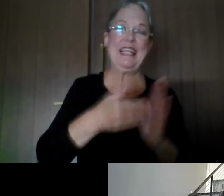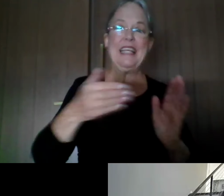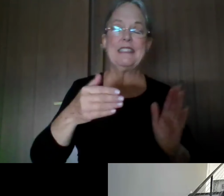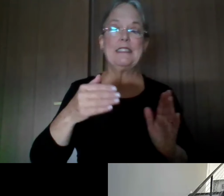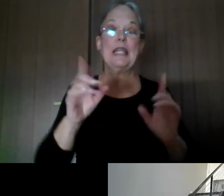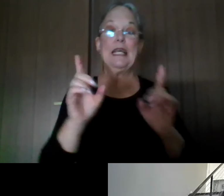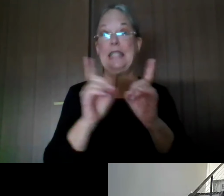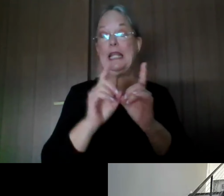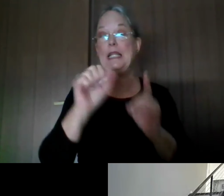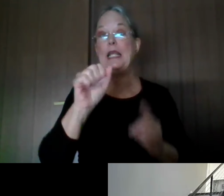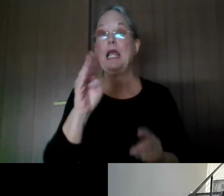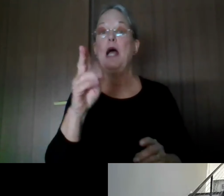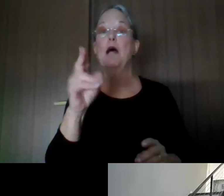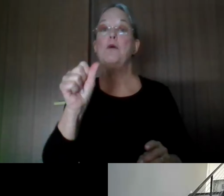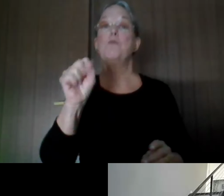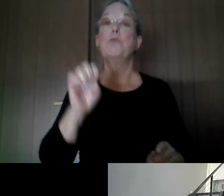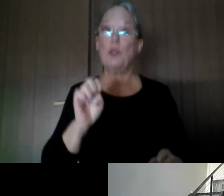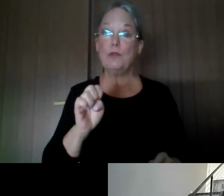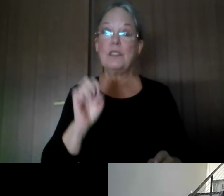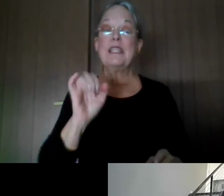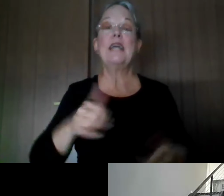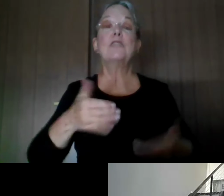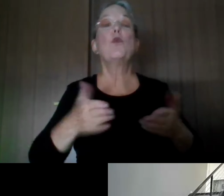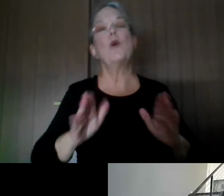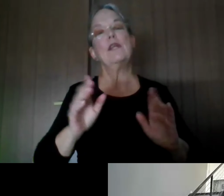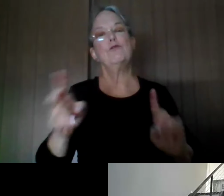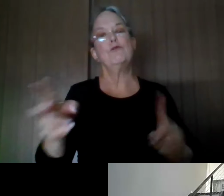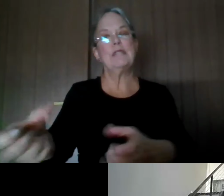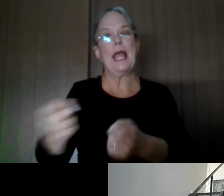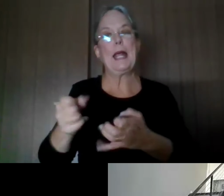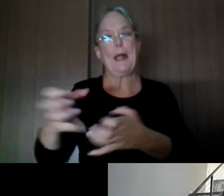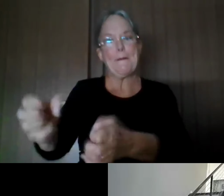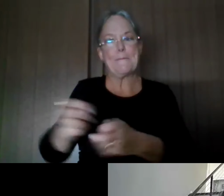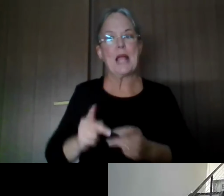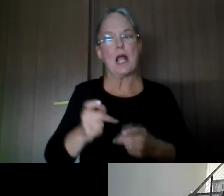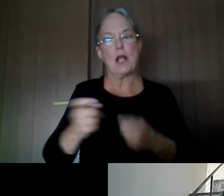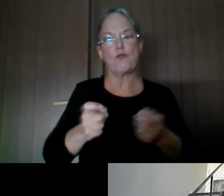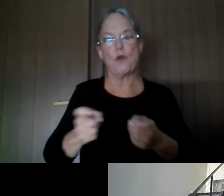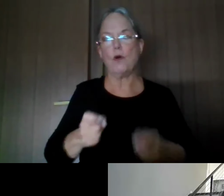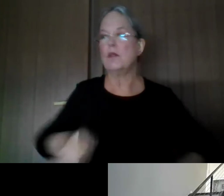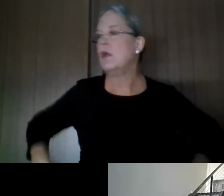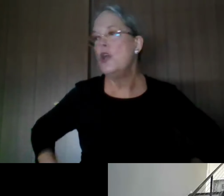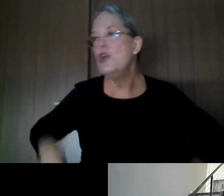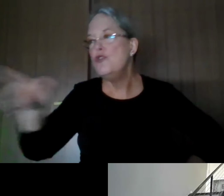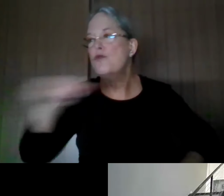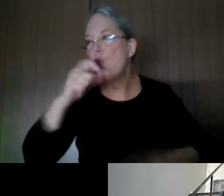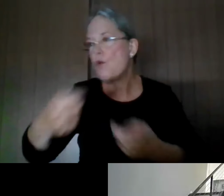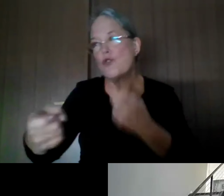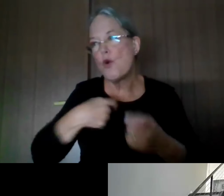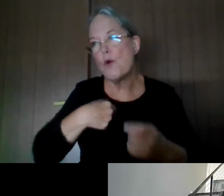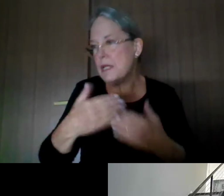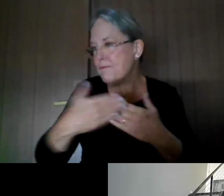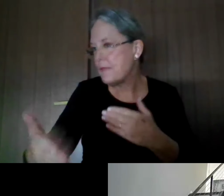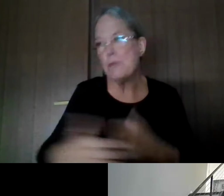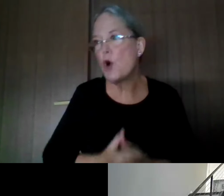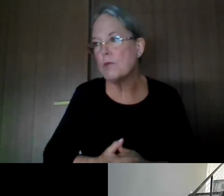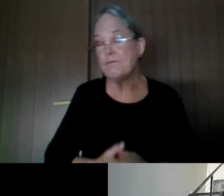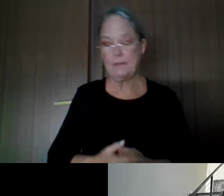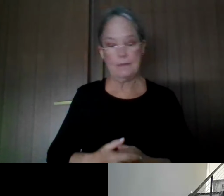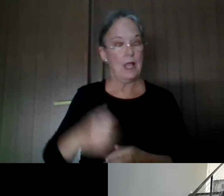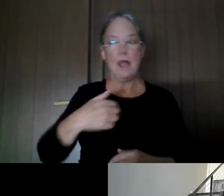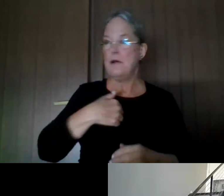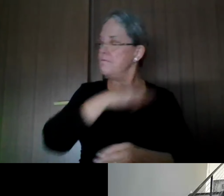take back control. It's a way to let abusers know that you don't control me anymore. I'm no longer going to stay